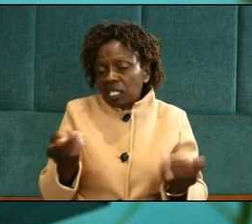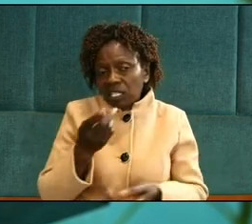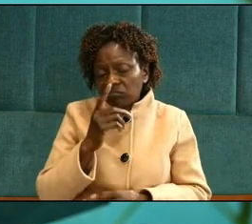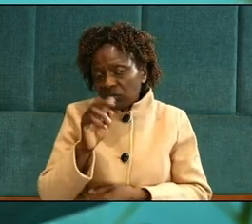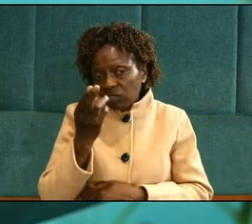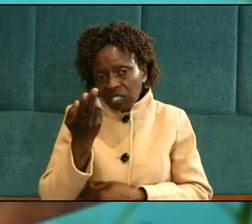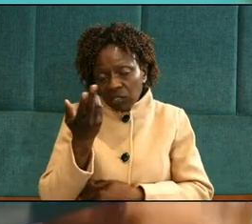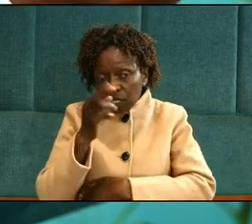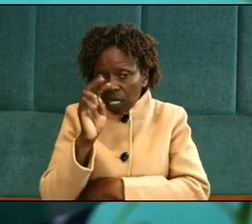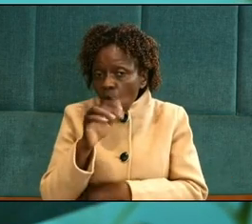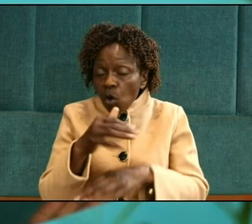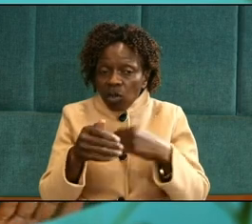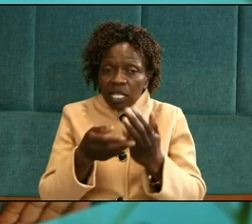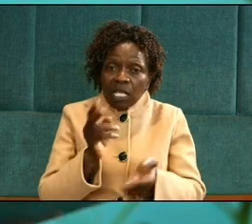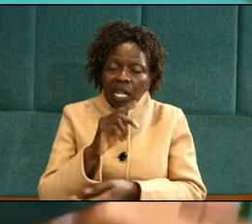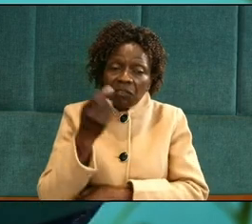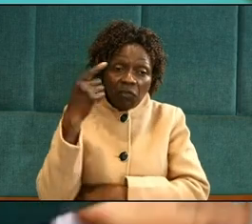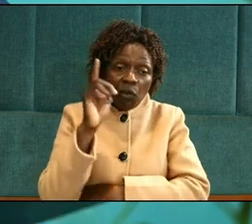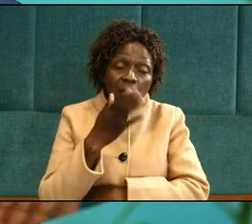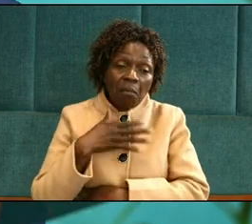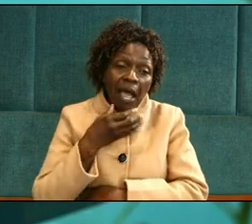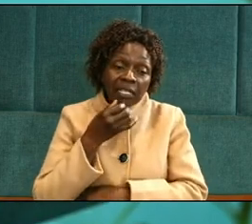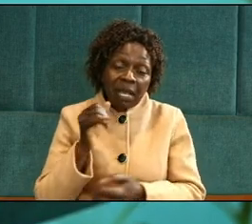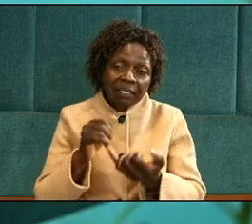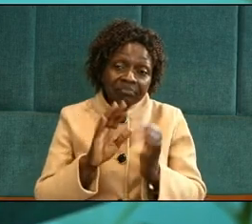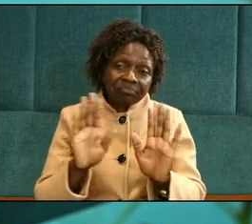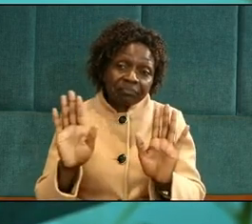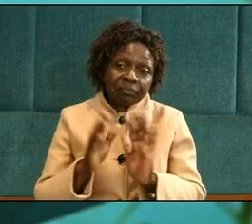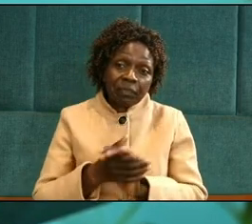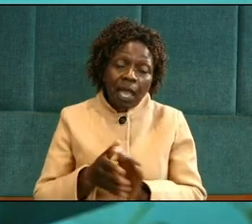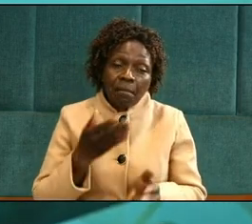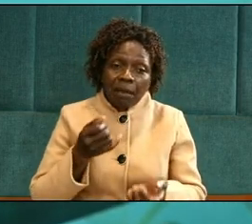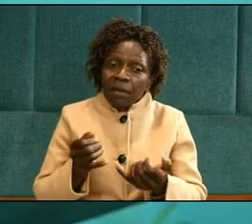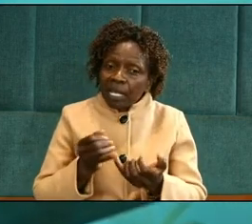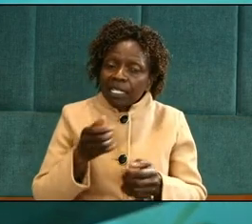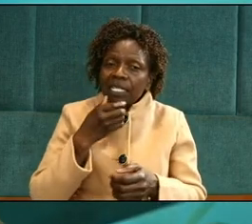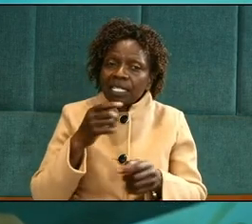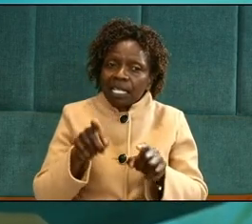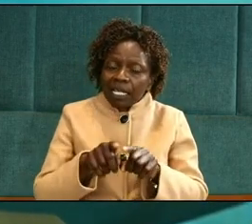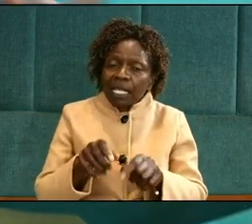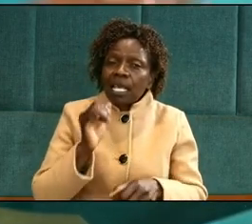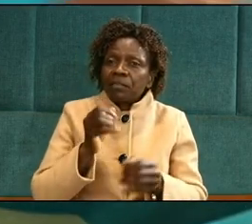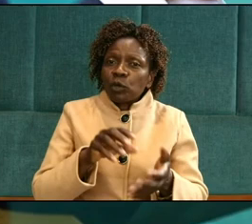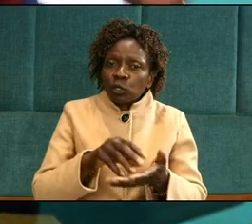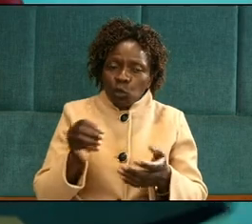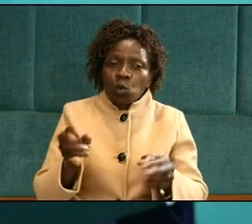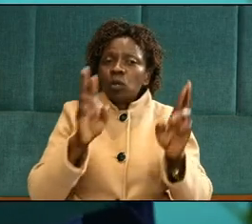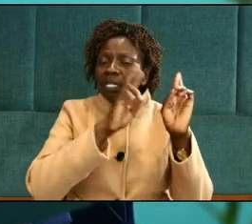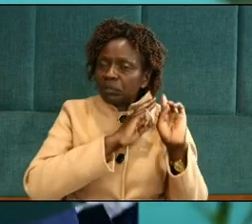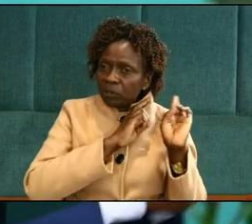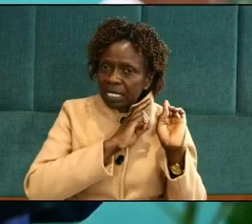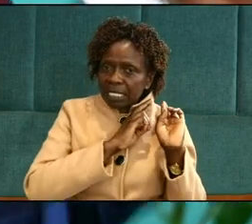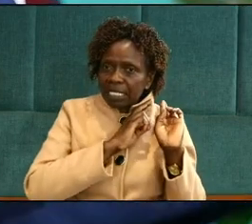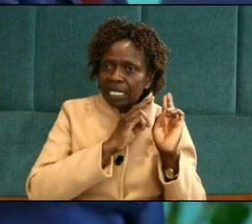see, all these are for my husband. My brothers and sisters, if we took